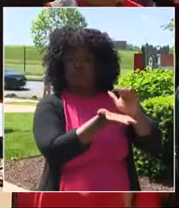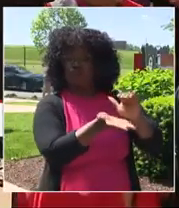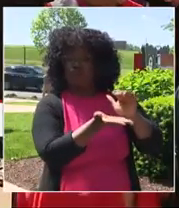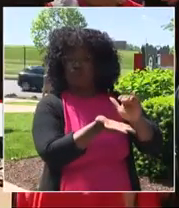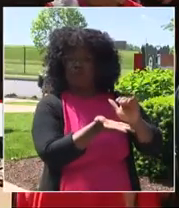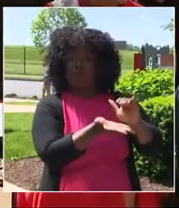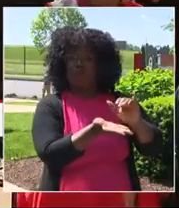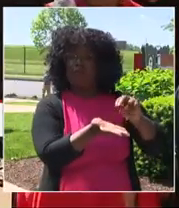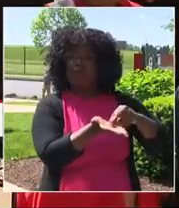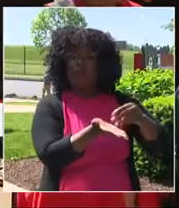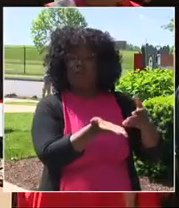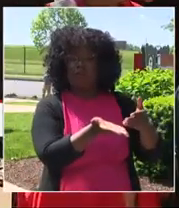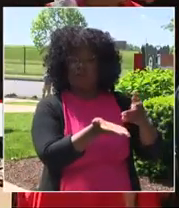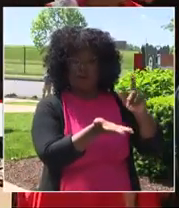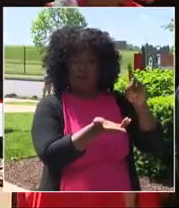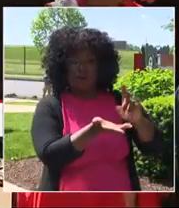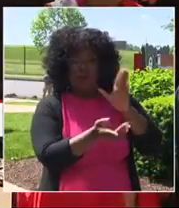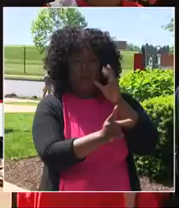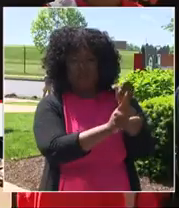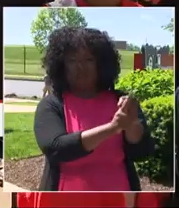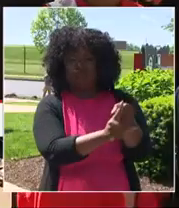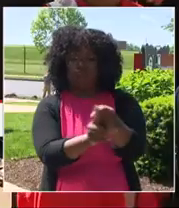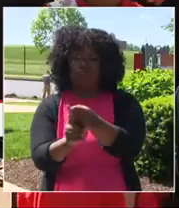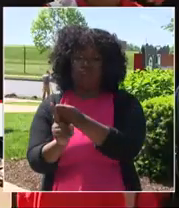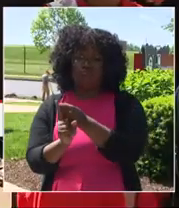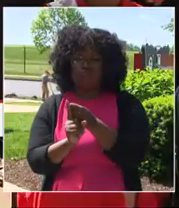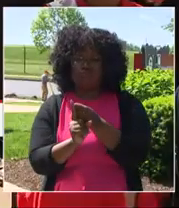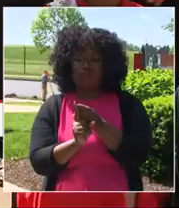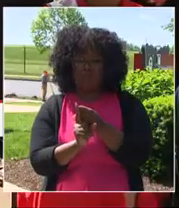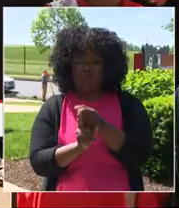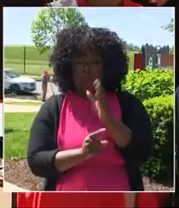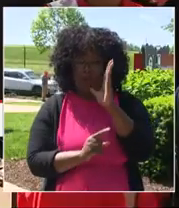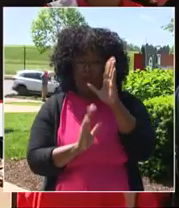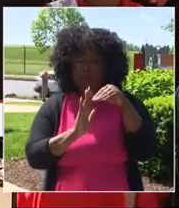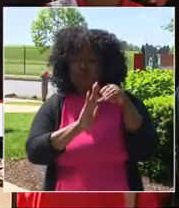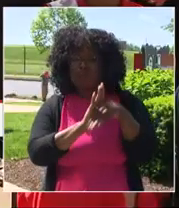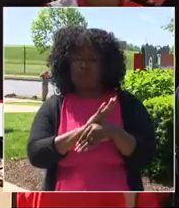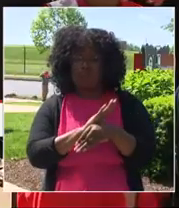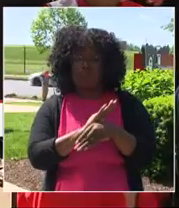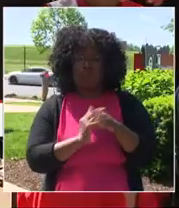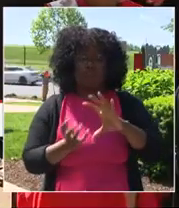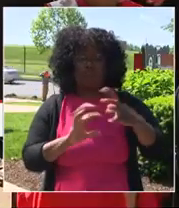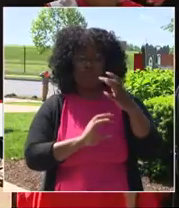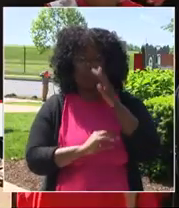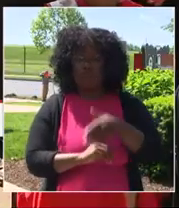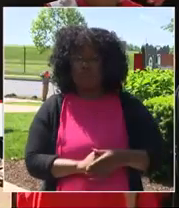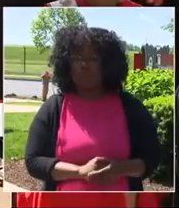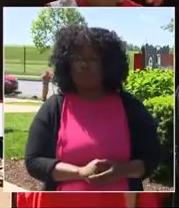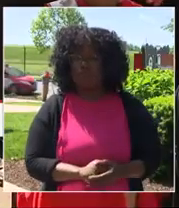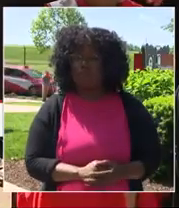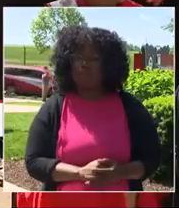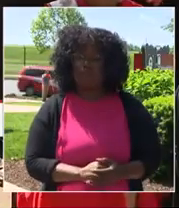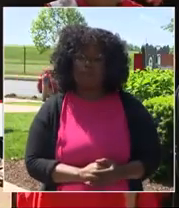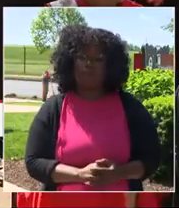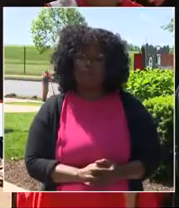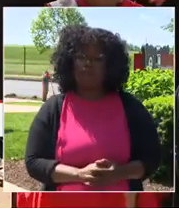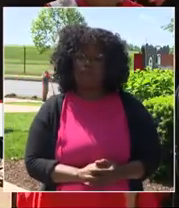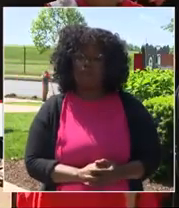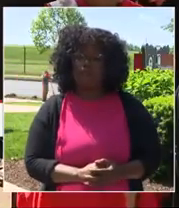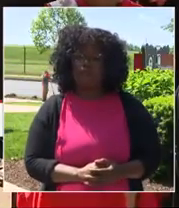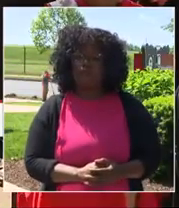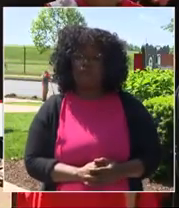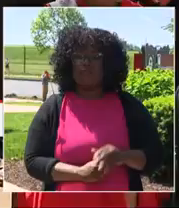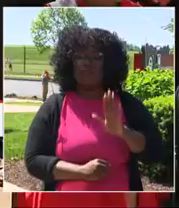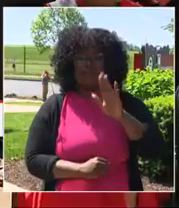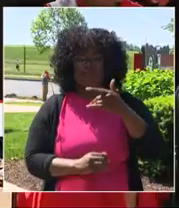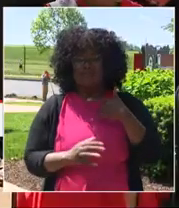be felt quicker and harder and faster. So given that, we certainly know that they would